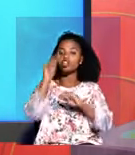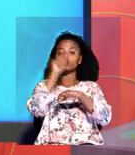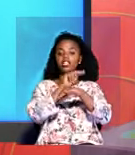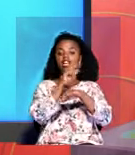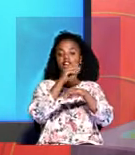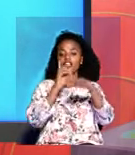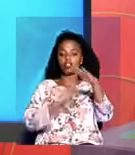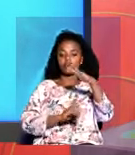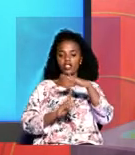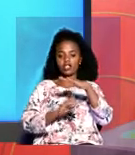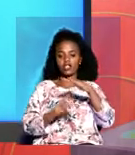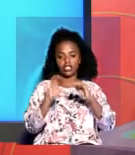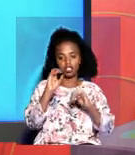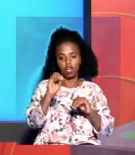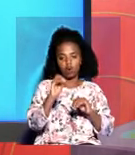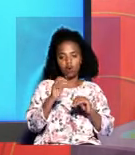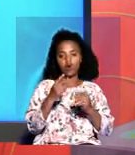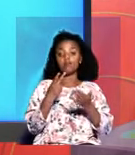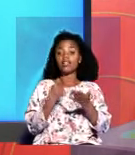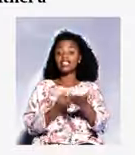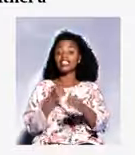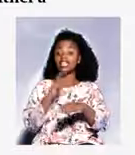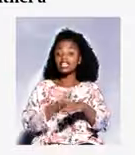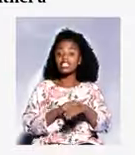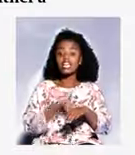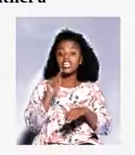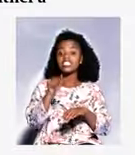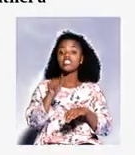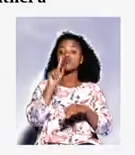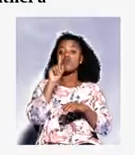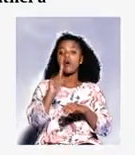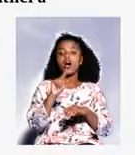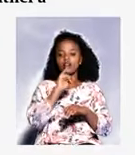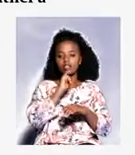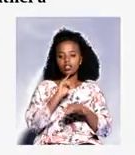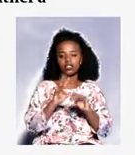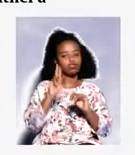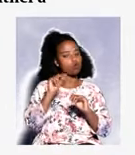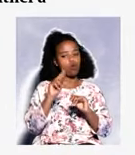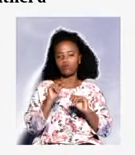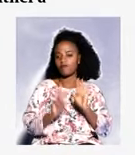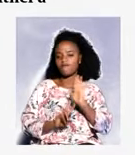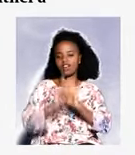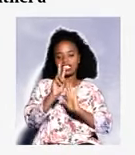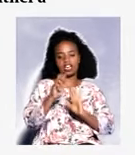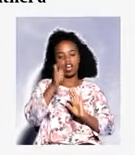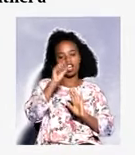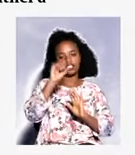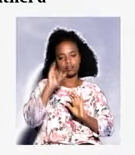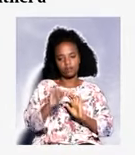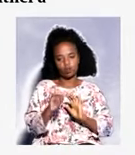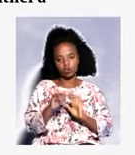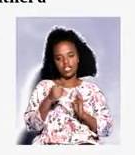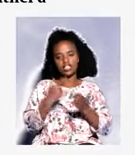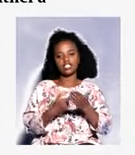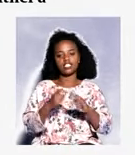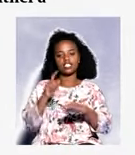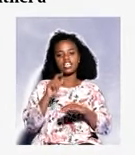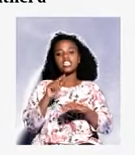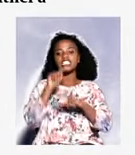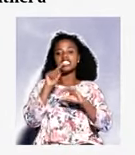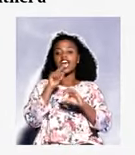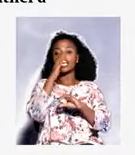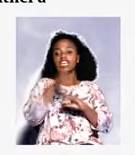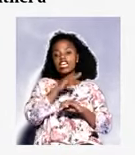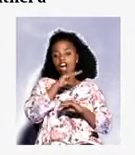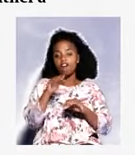the denominator. In this case, this 1 is not the vertical asymptote. In this case, the graph will have a whole at x